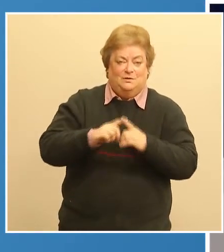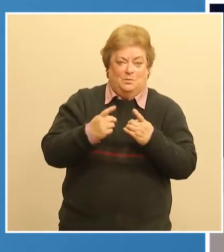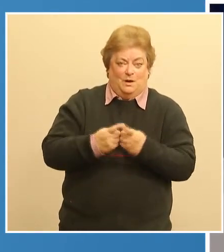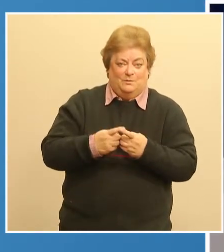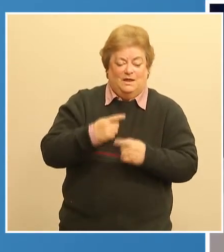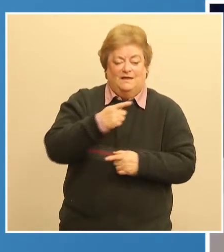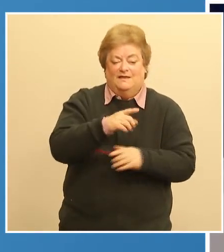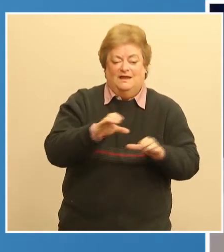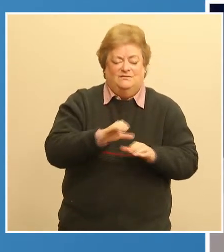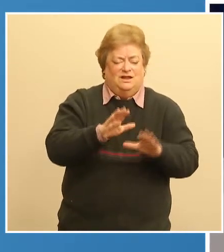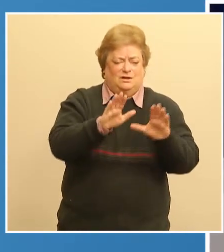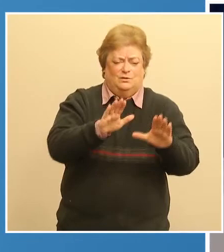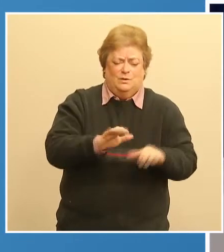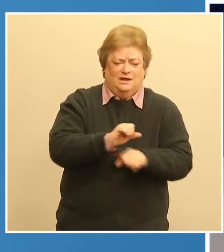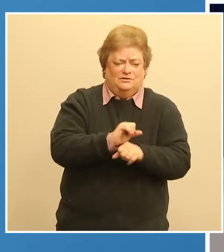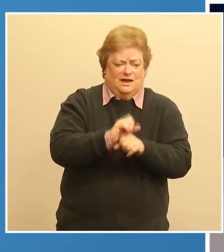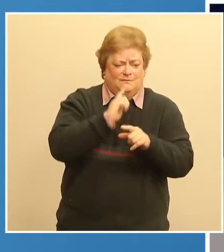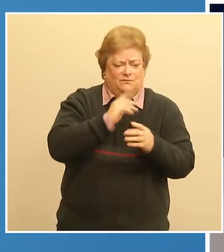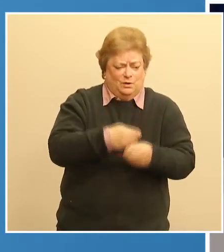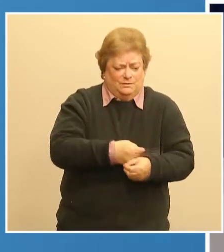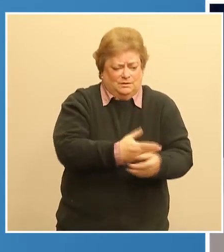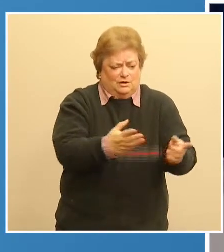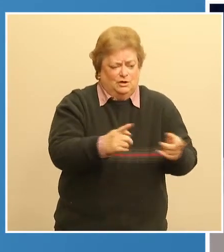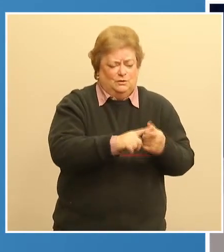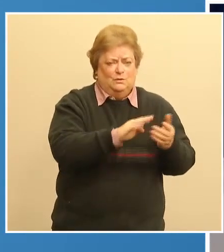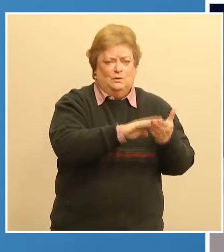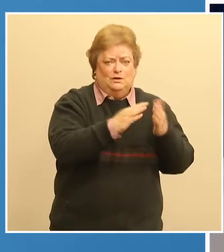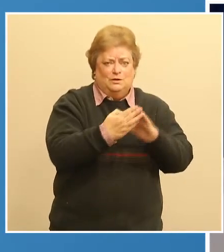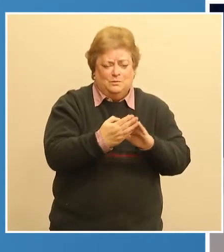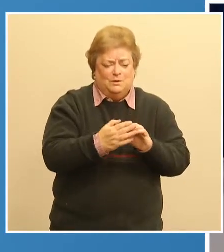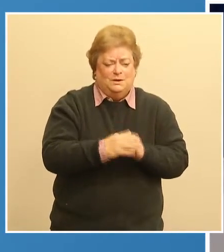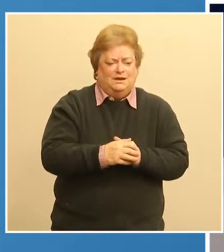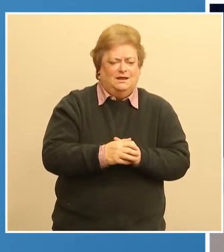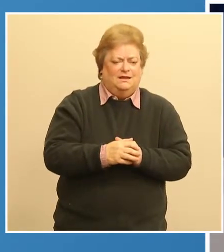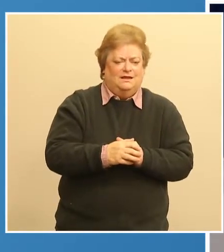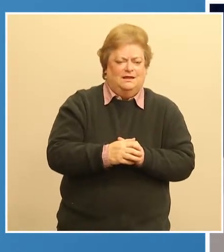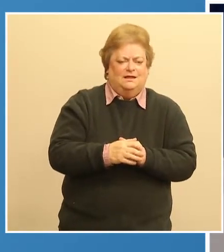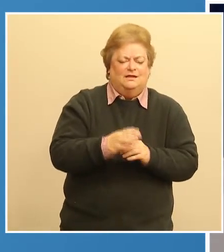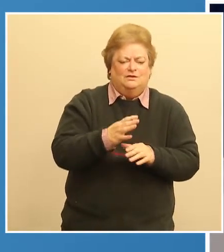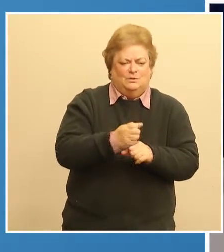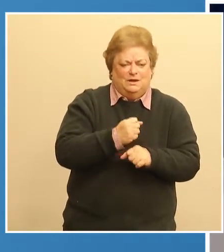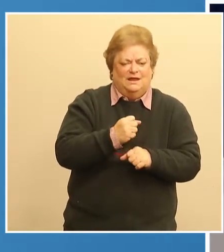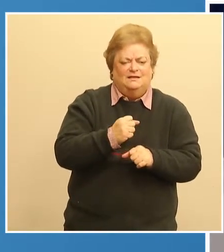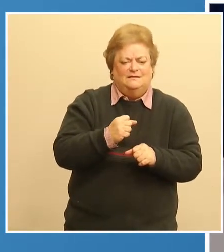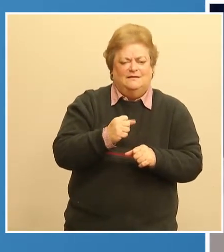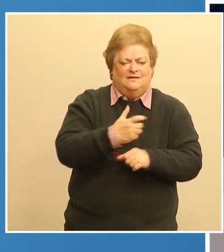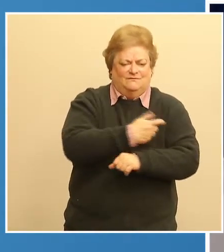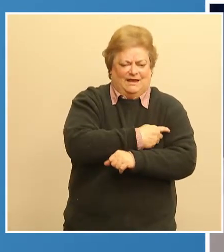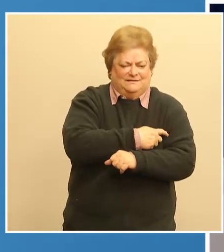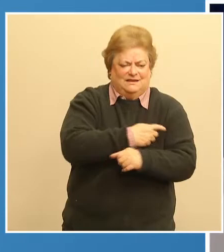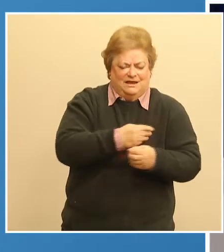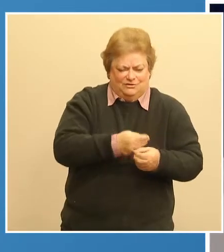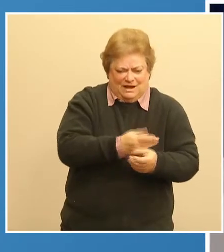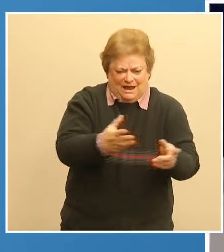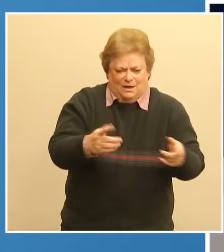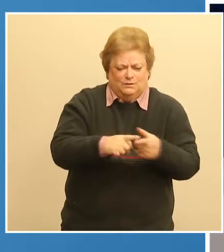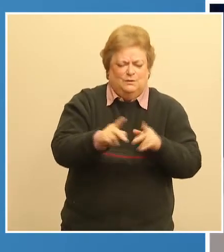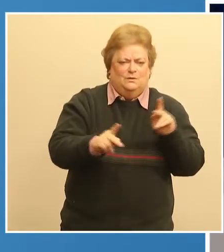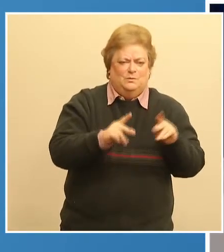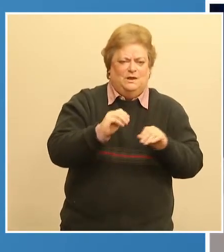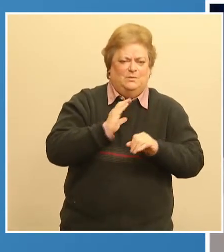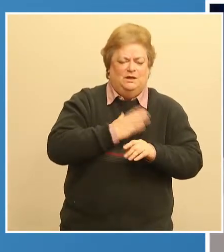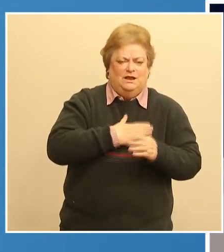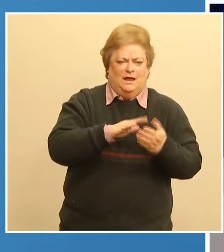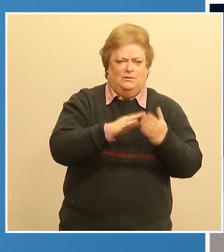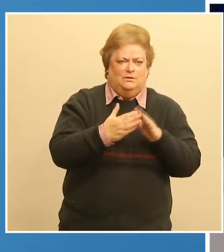a great job of ensuring that our community members who need to be vaccinated have been quickly. And